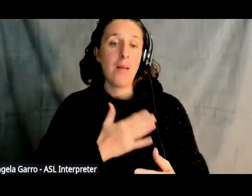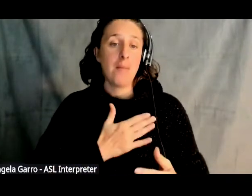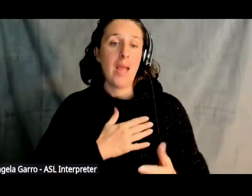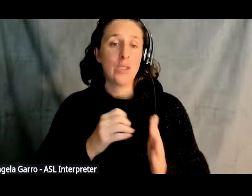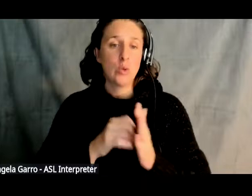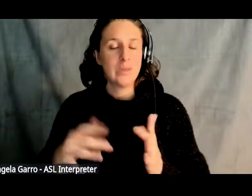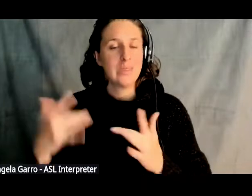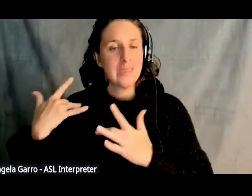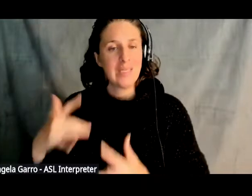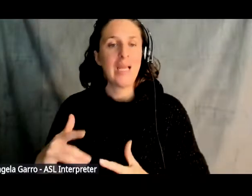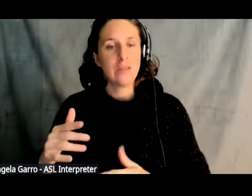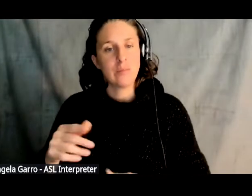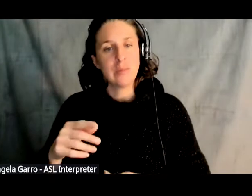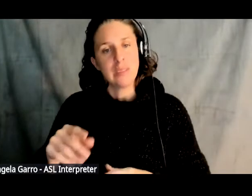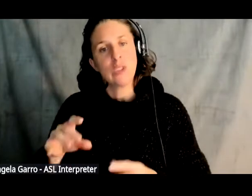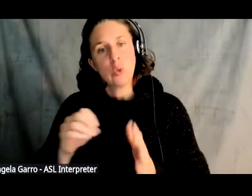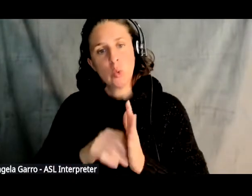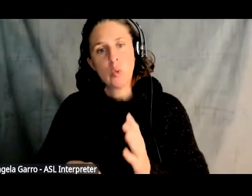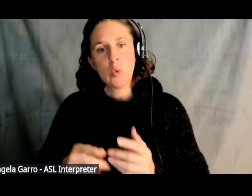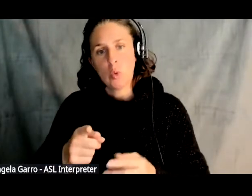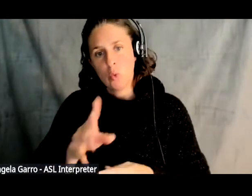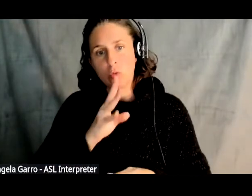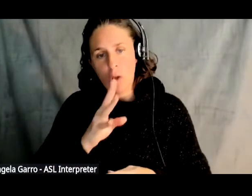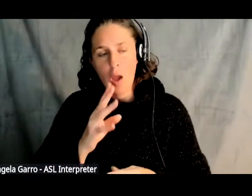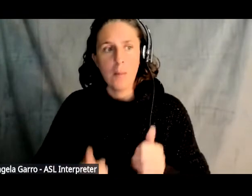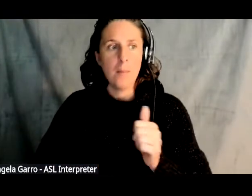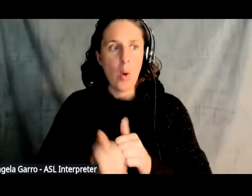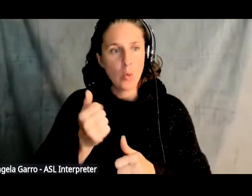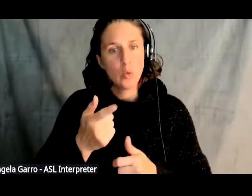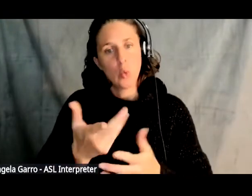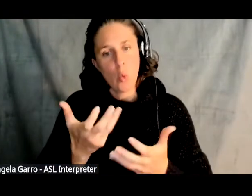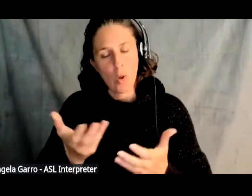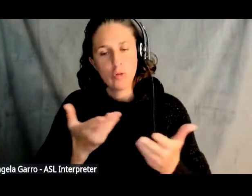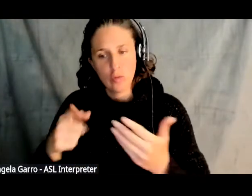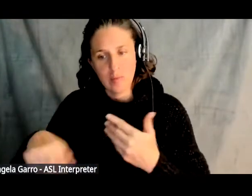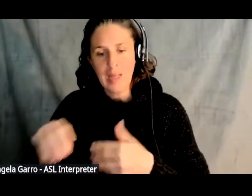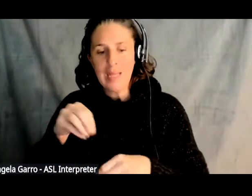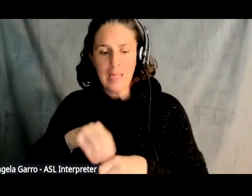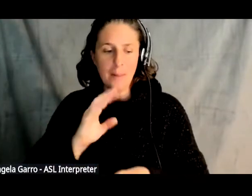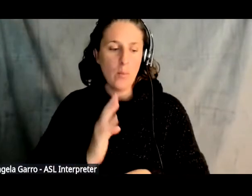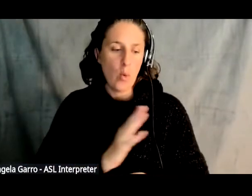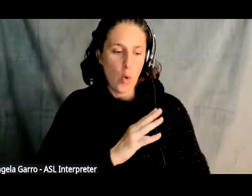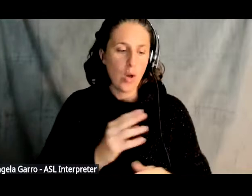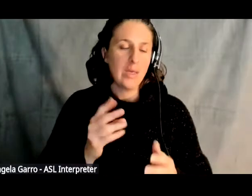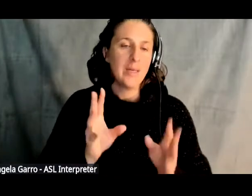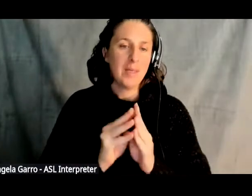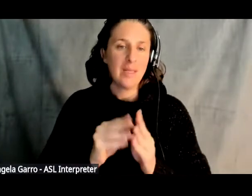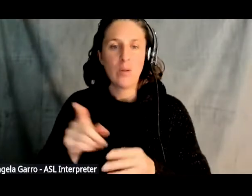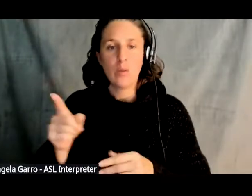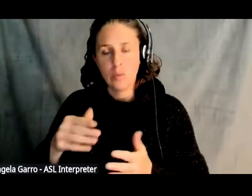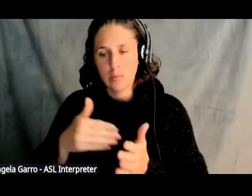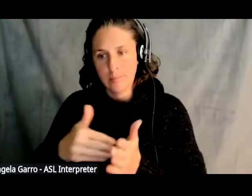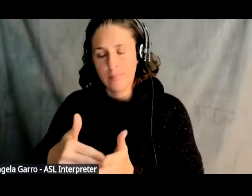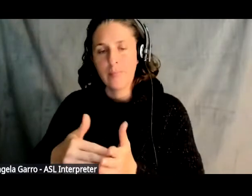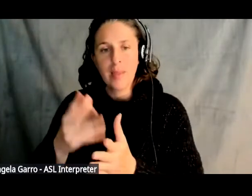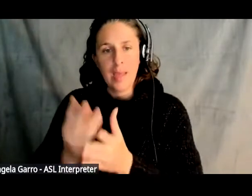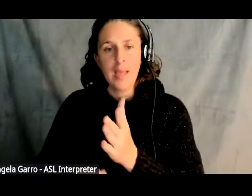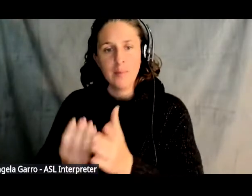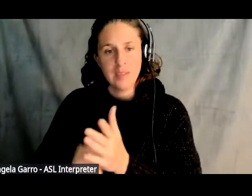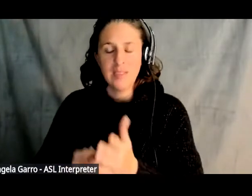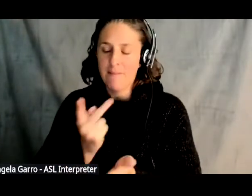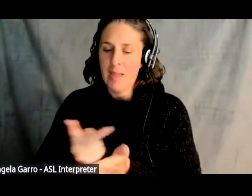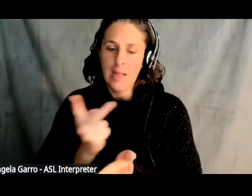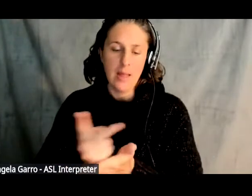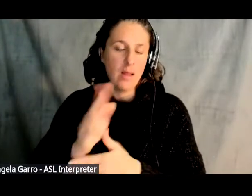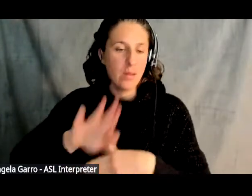be students who you talk most about wanting to serve in your board meetings, students who are chronically absent, students who are failing all their